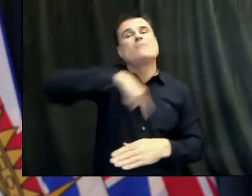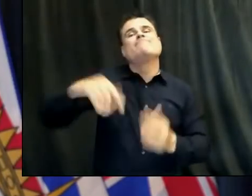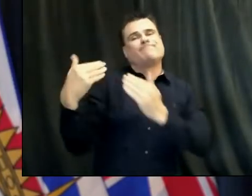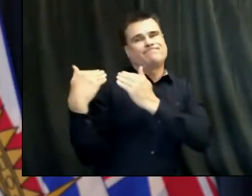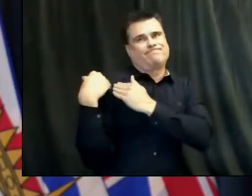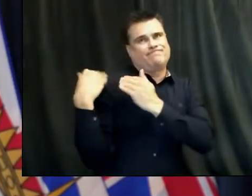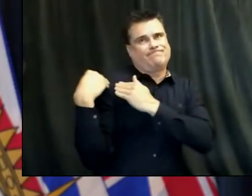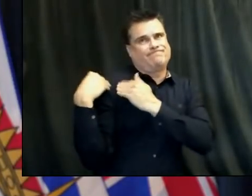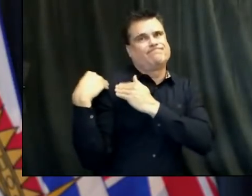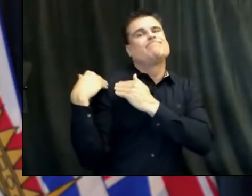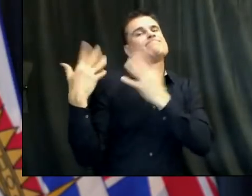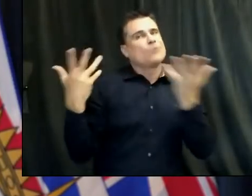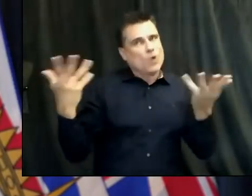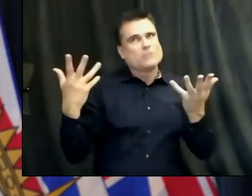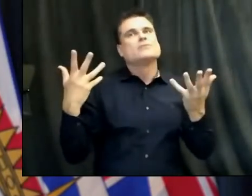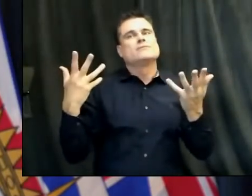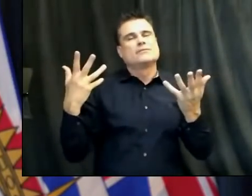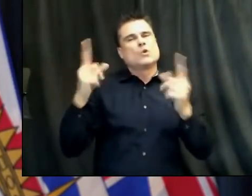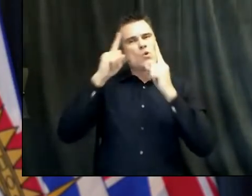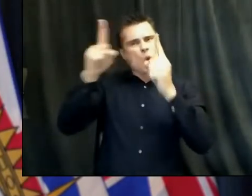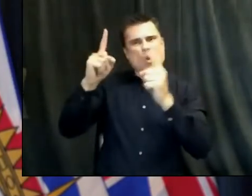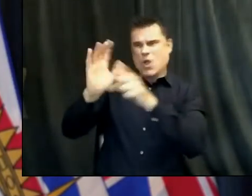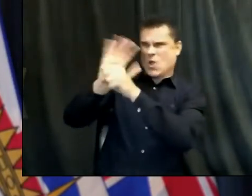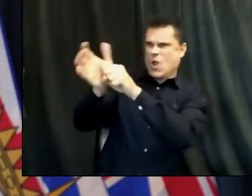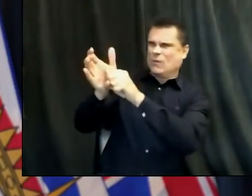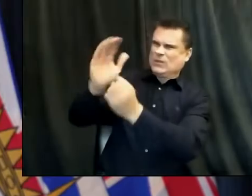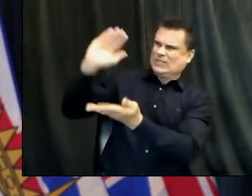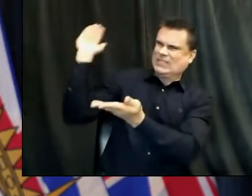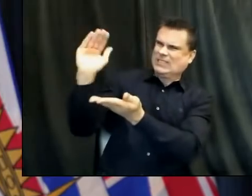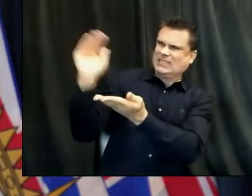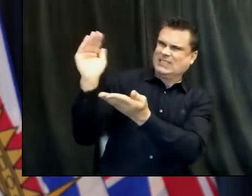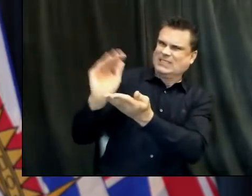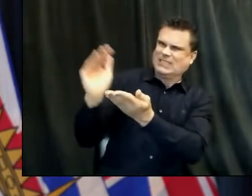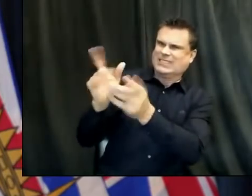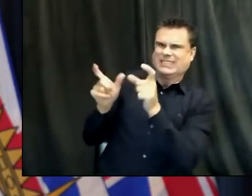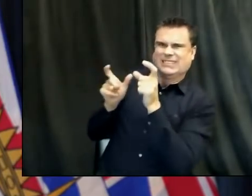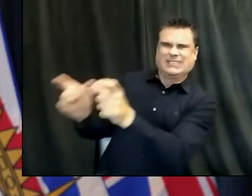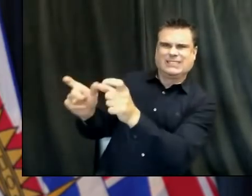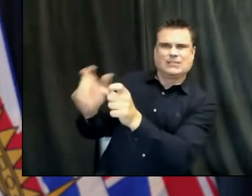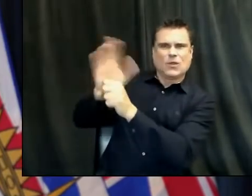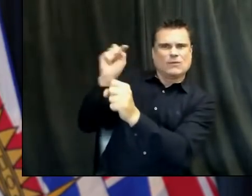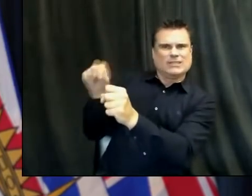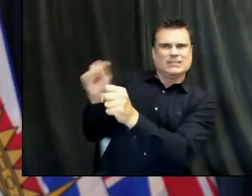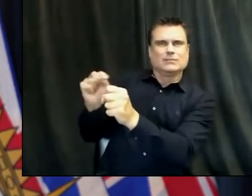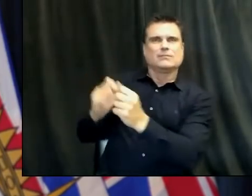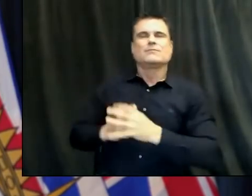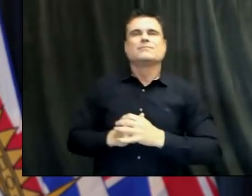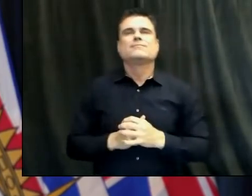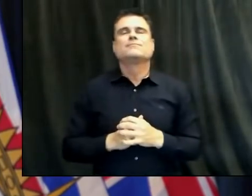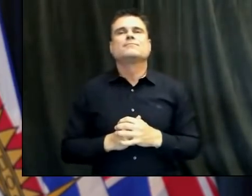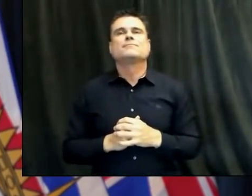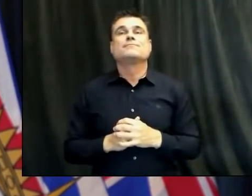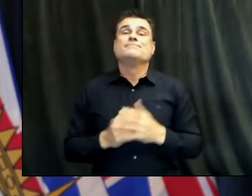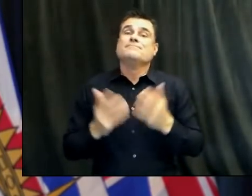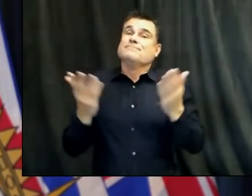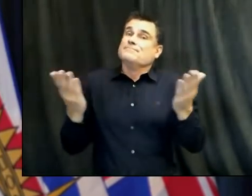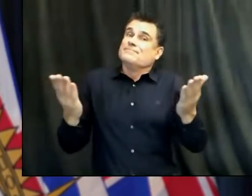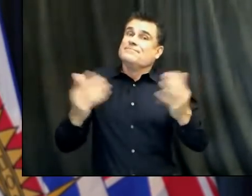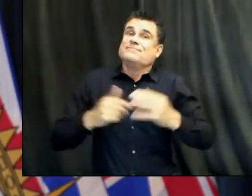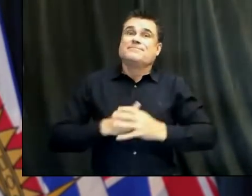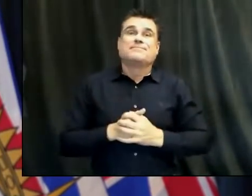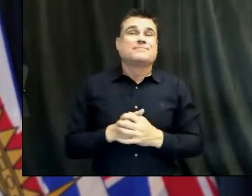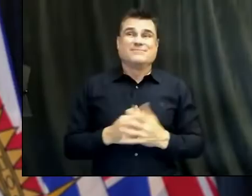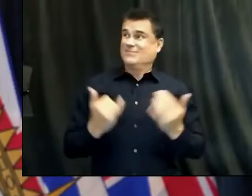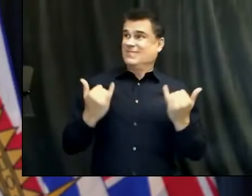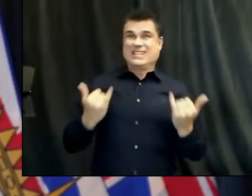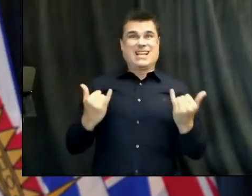resume those activities that are so important. It is a cruel irony in many ways that when we most need